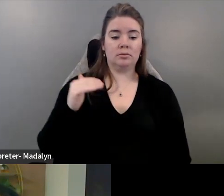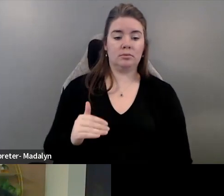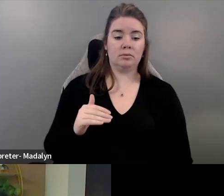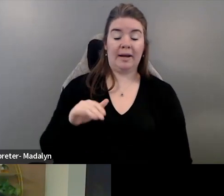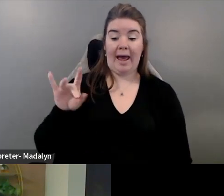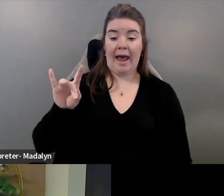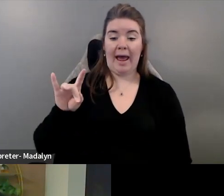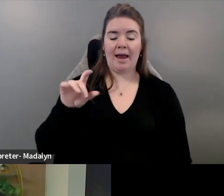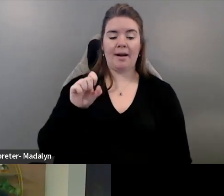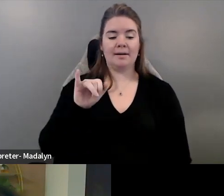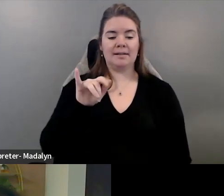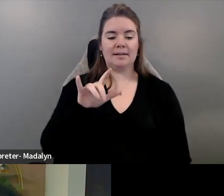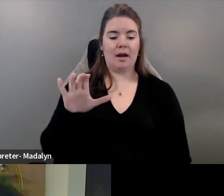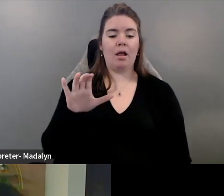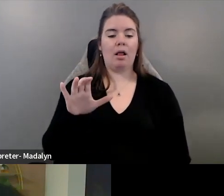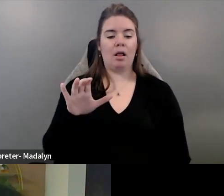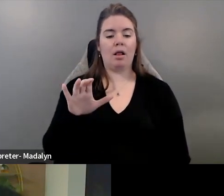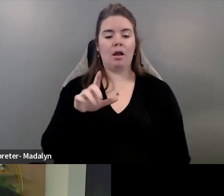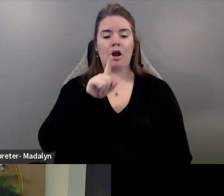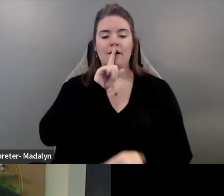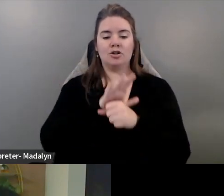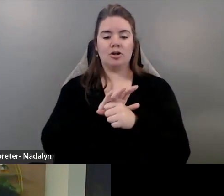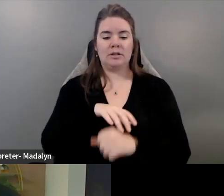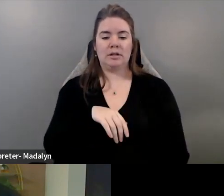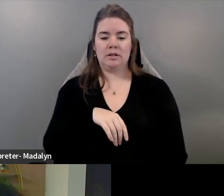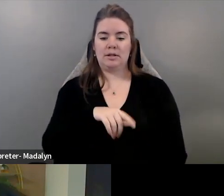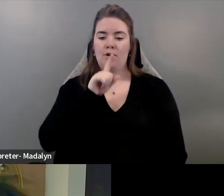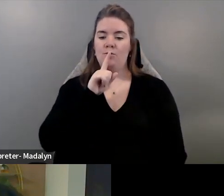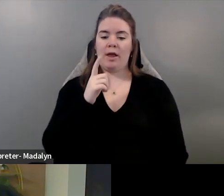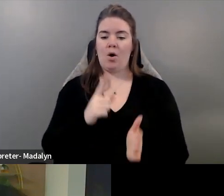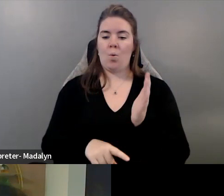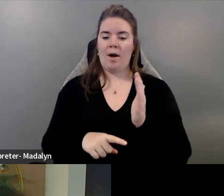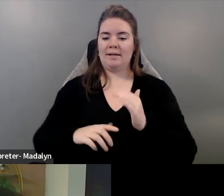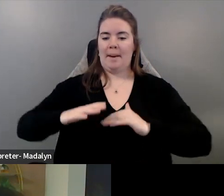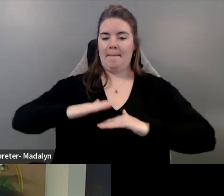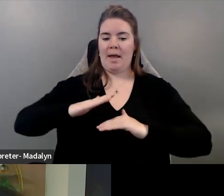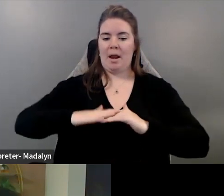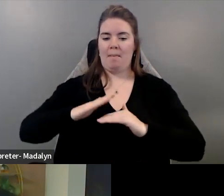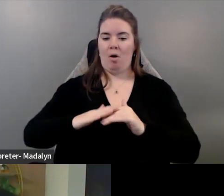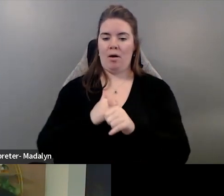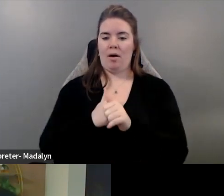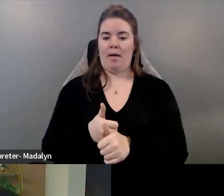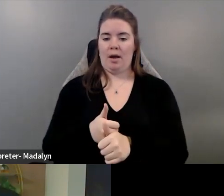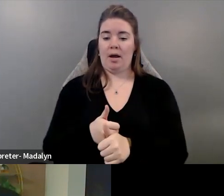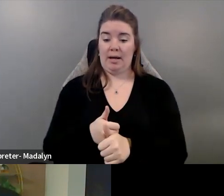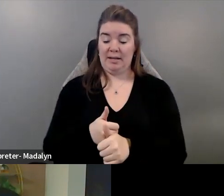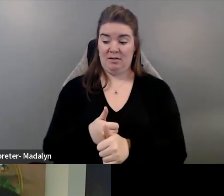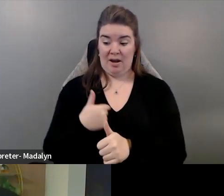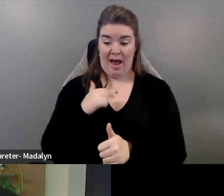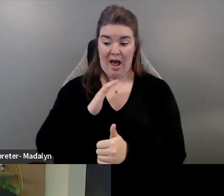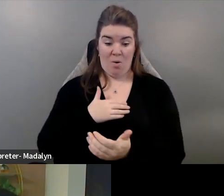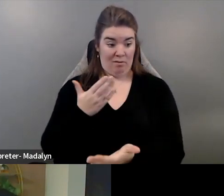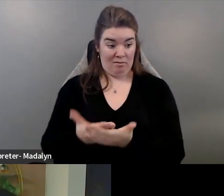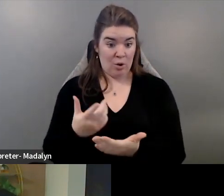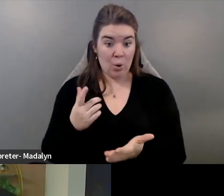of minimal compliance. And that's where we're like, okay, here's what we're going to do to make sure all of this stuff that we're talking about in this